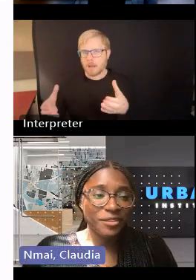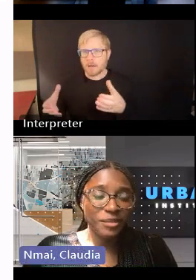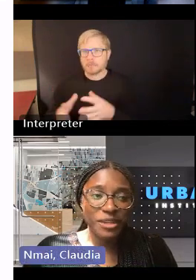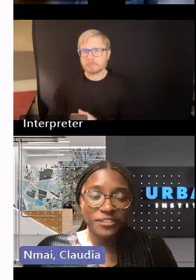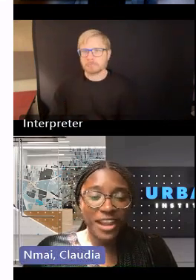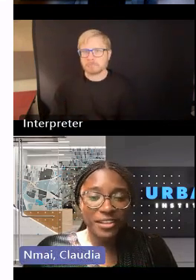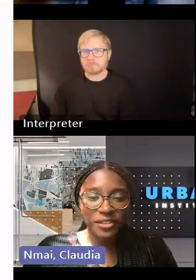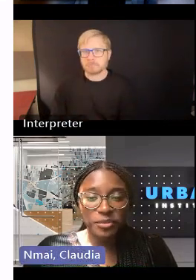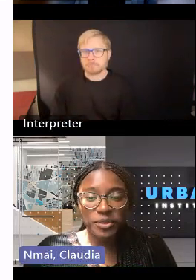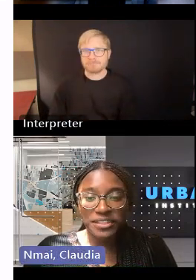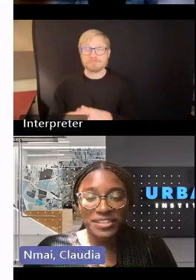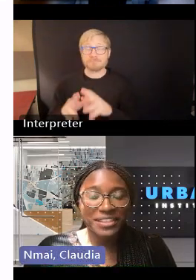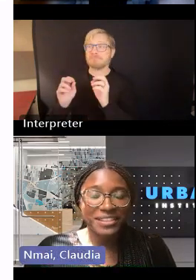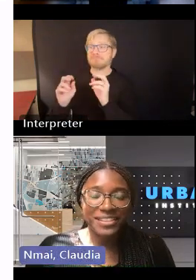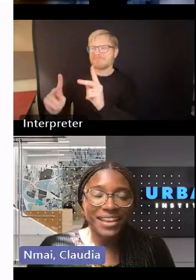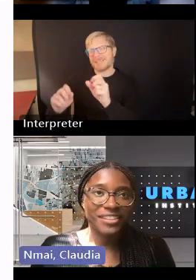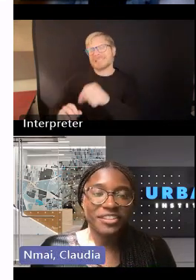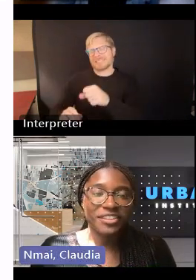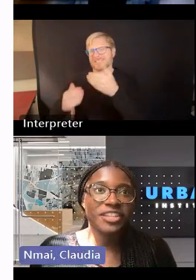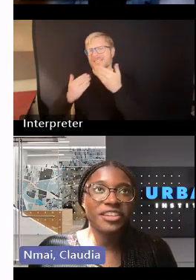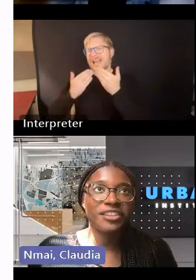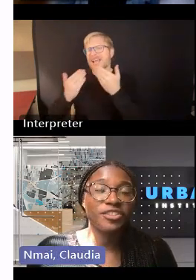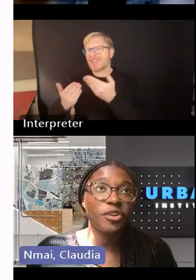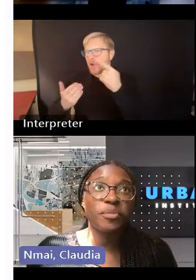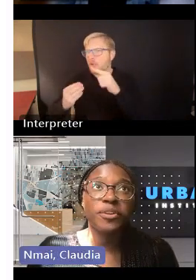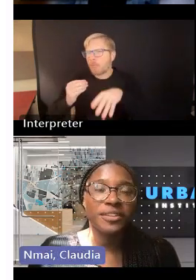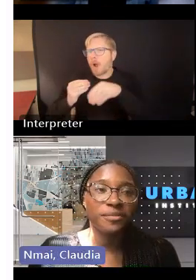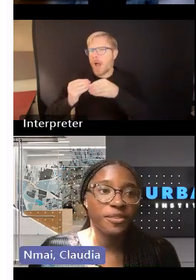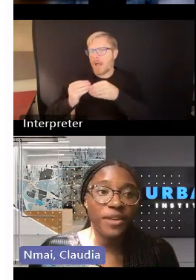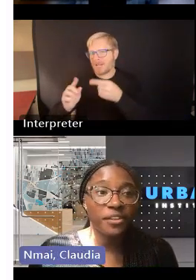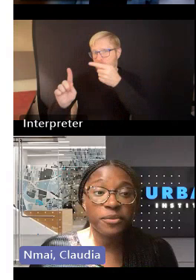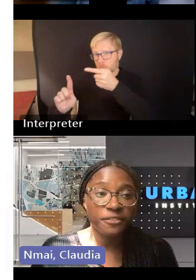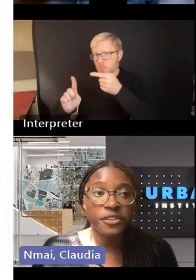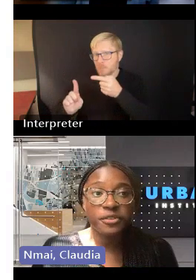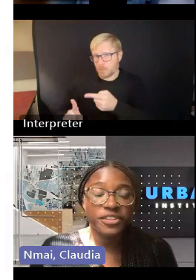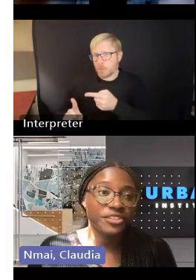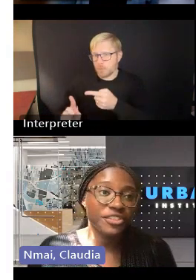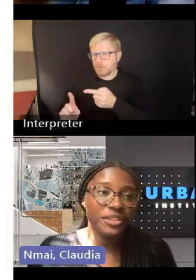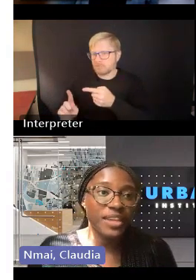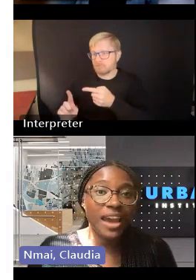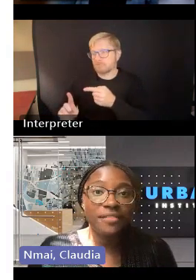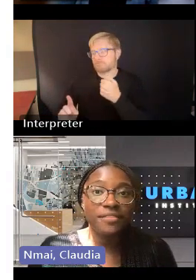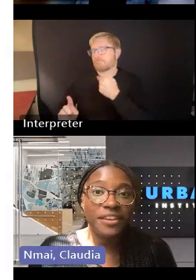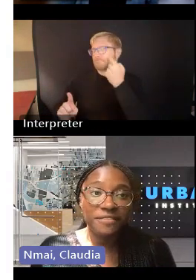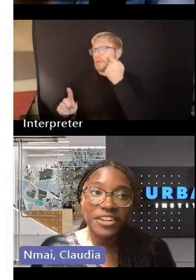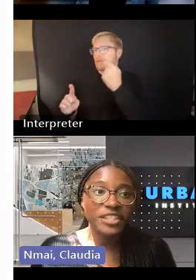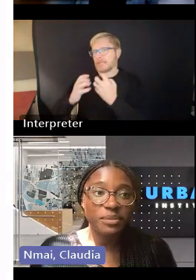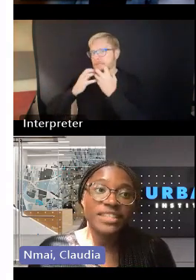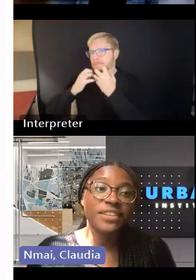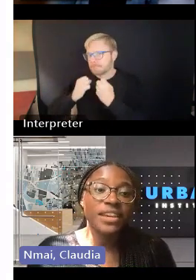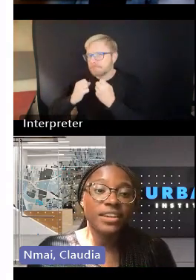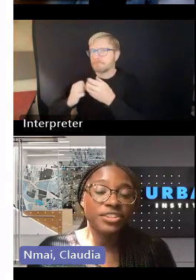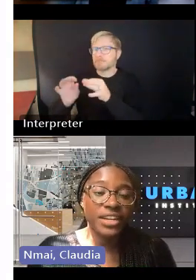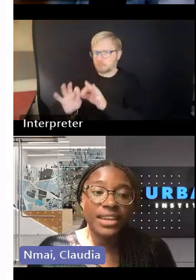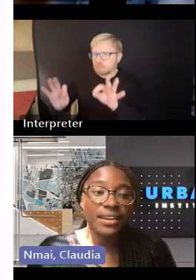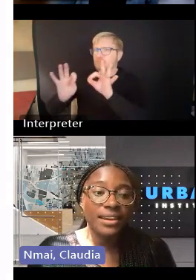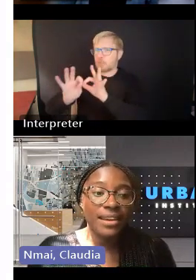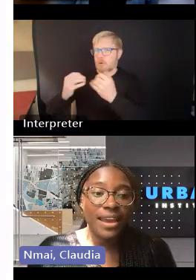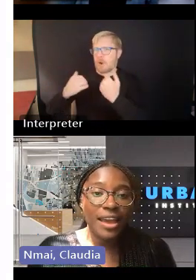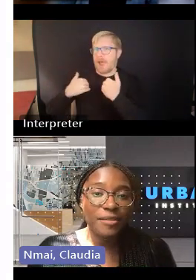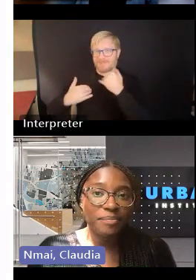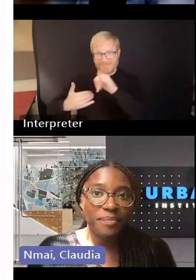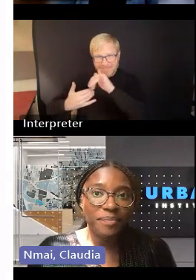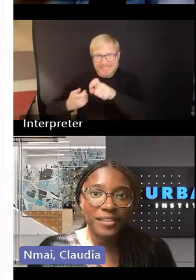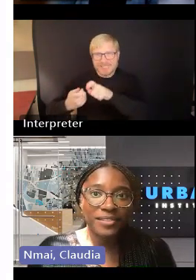Yeah, thank you so much for adding those points. I think, yeah, it's certainly so important and was valuable for the research team to have that very specific